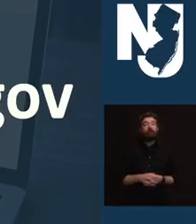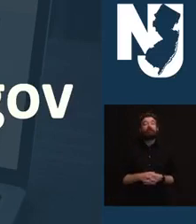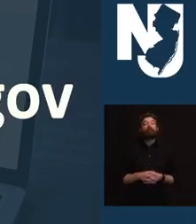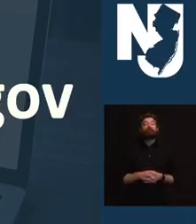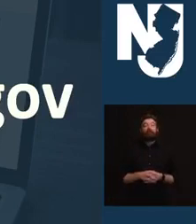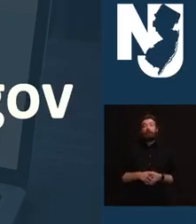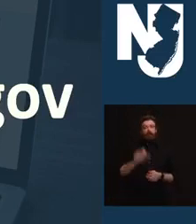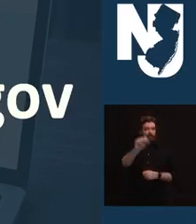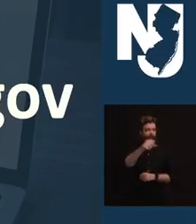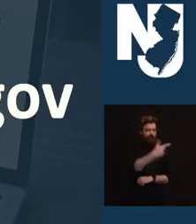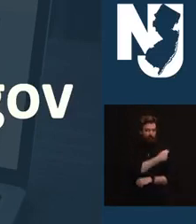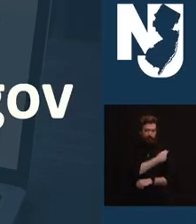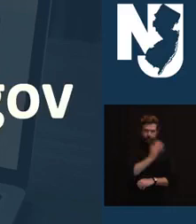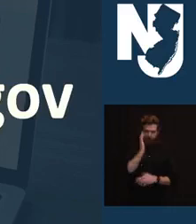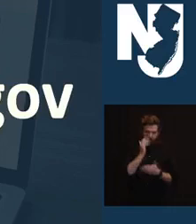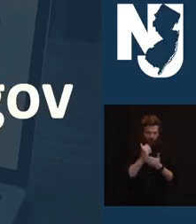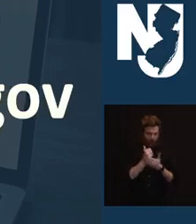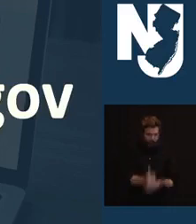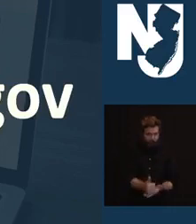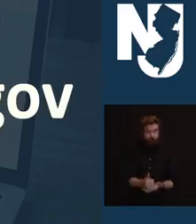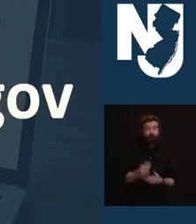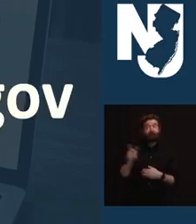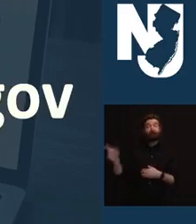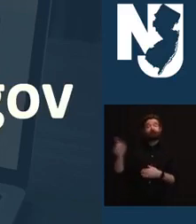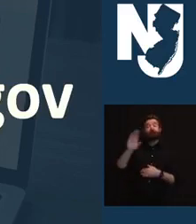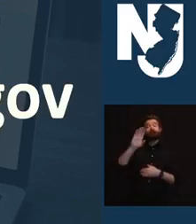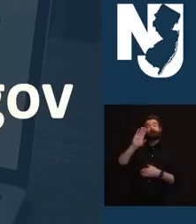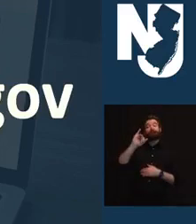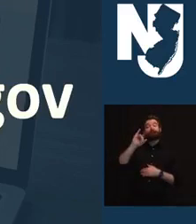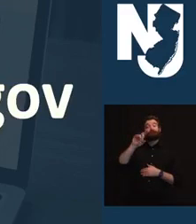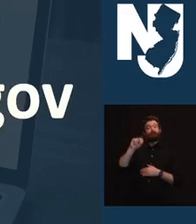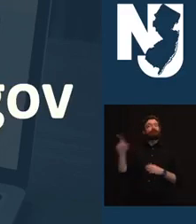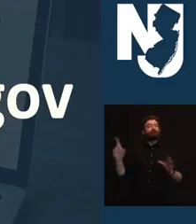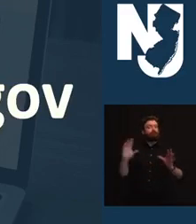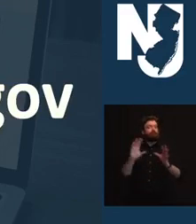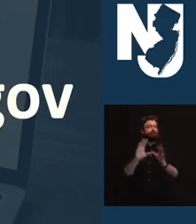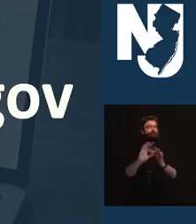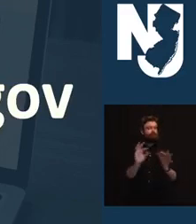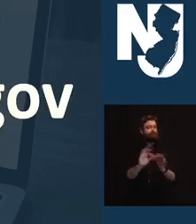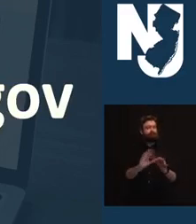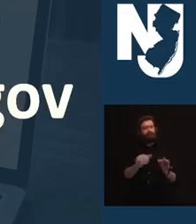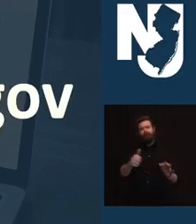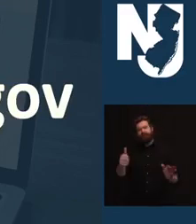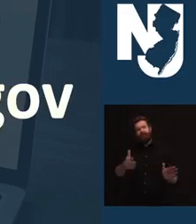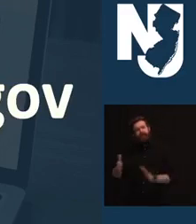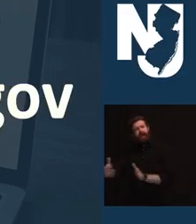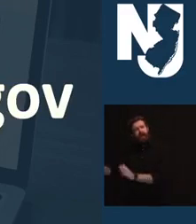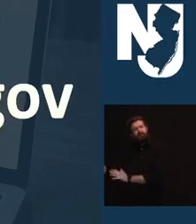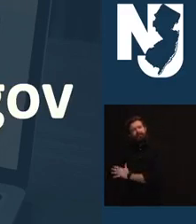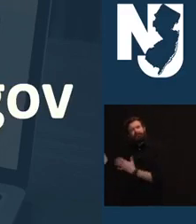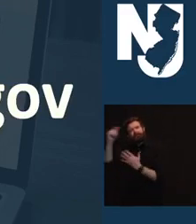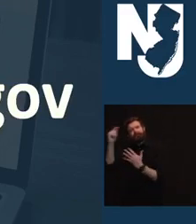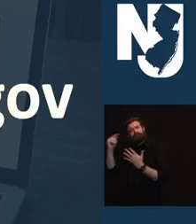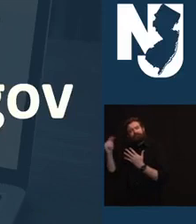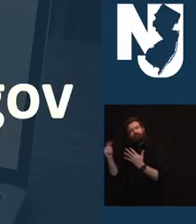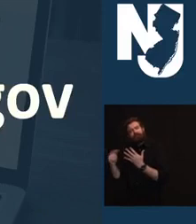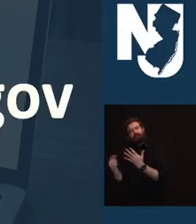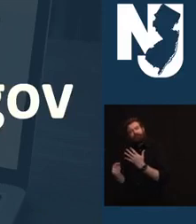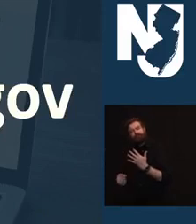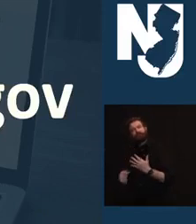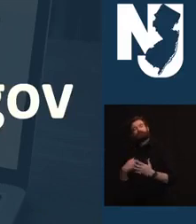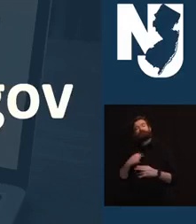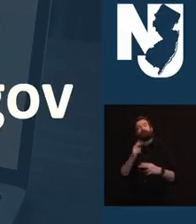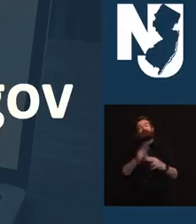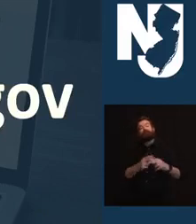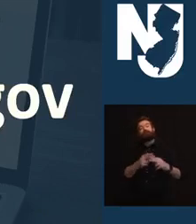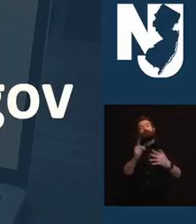President-elect put forward other areas where the federal government can step up, and it's a long list, but I'll give you a few that struck me. One, providing an